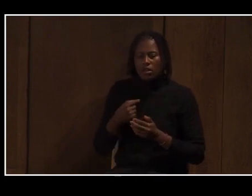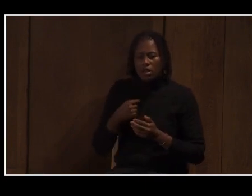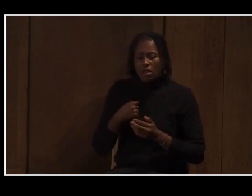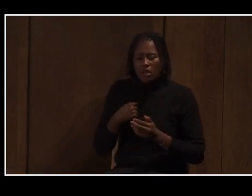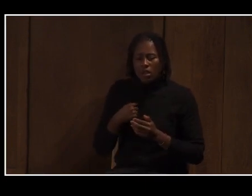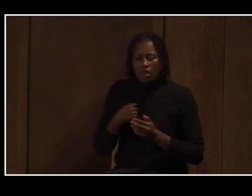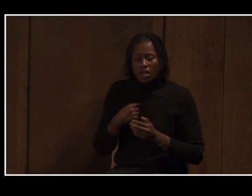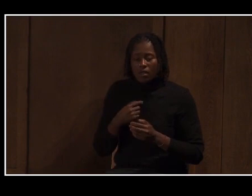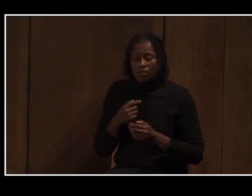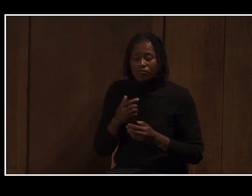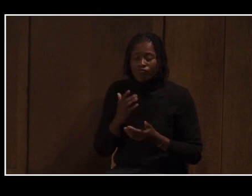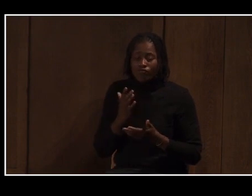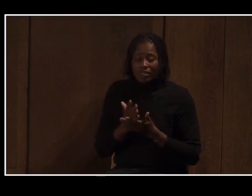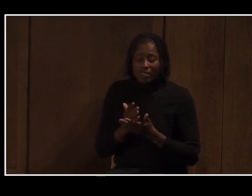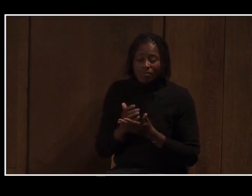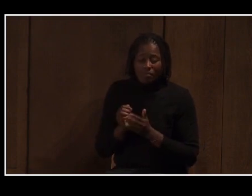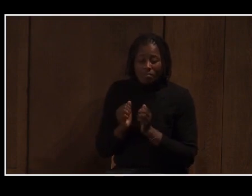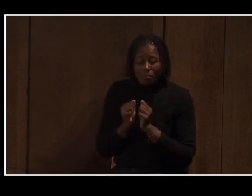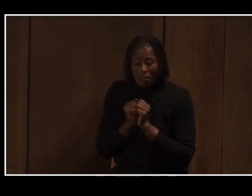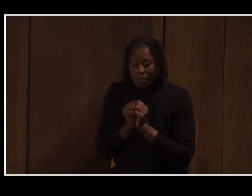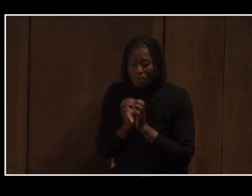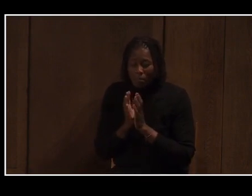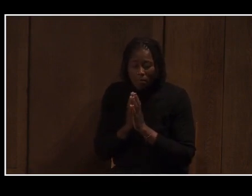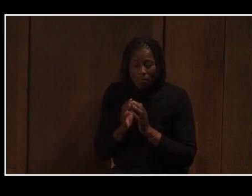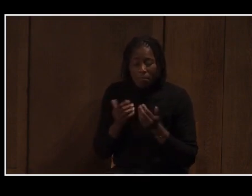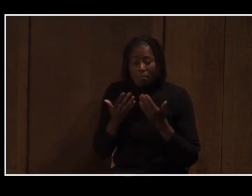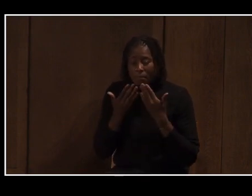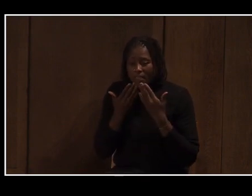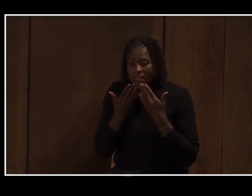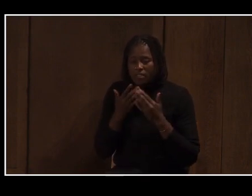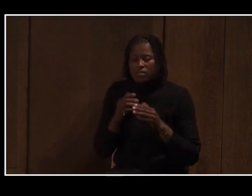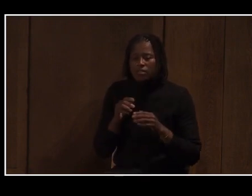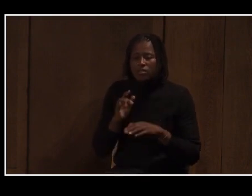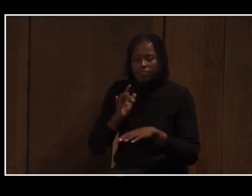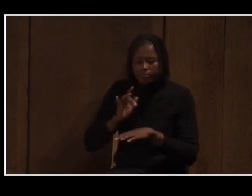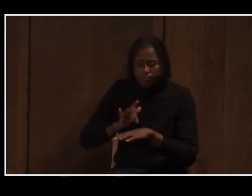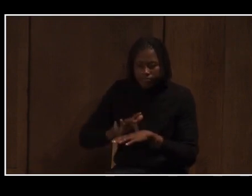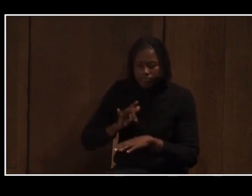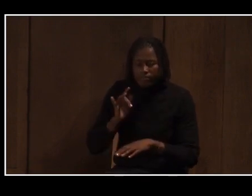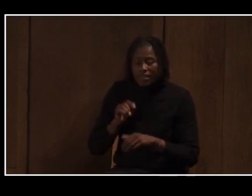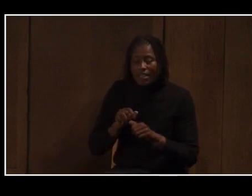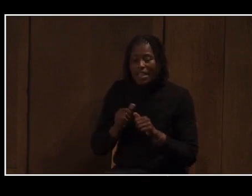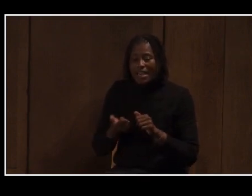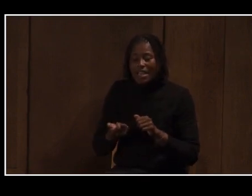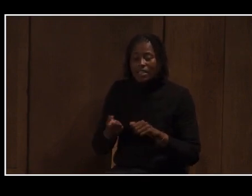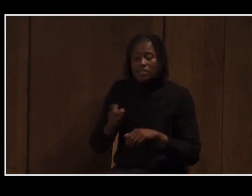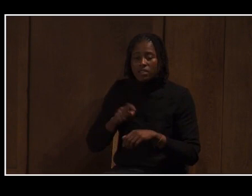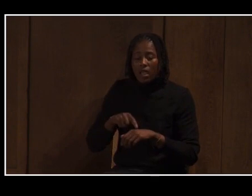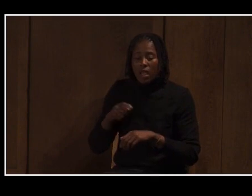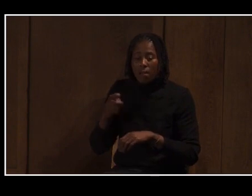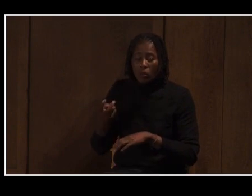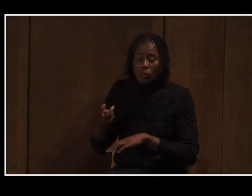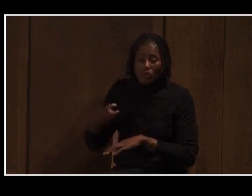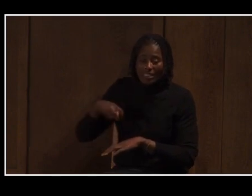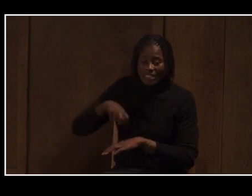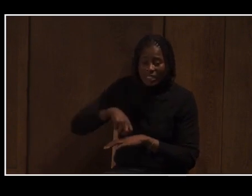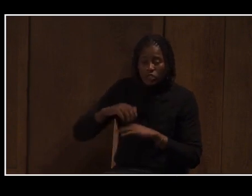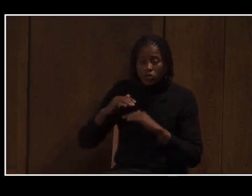to tread gently, and next time you speak to the ground, please ask if it remembers me.